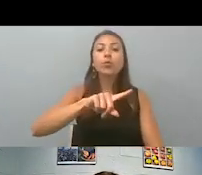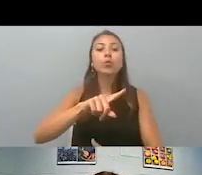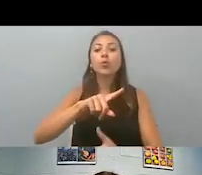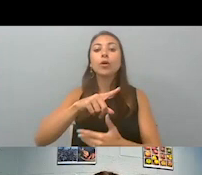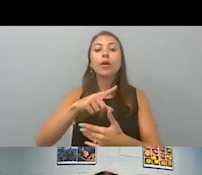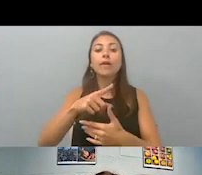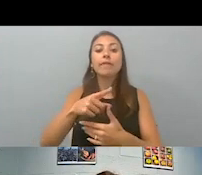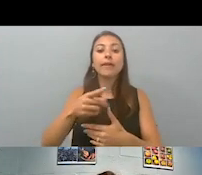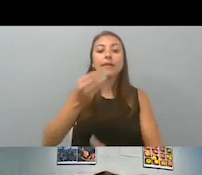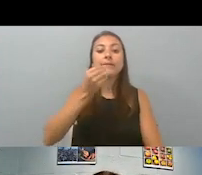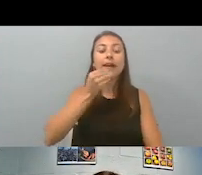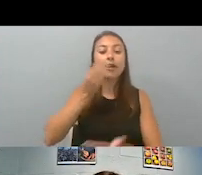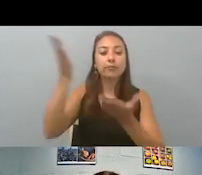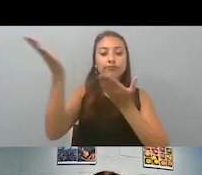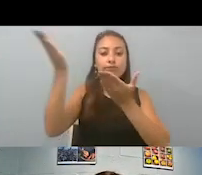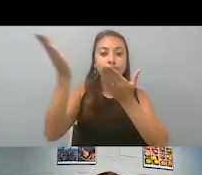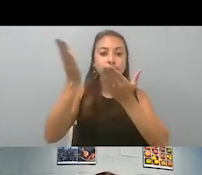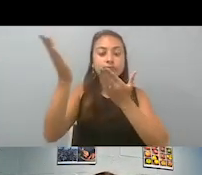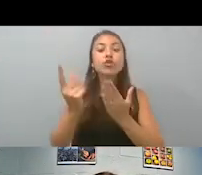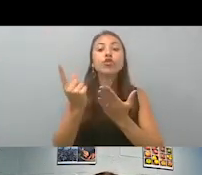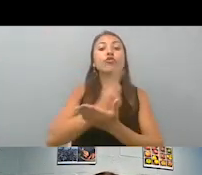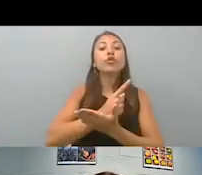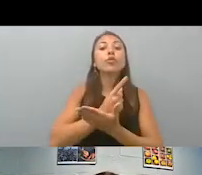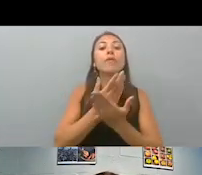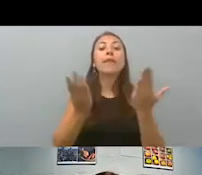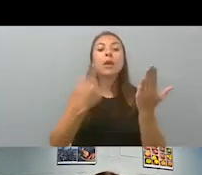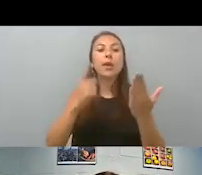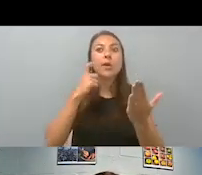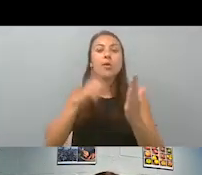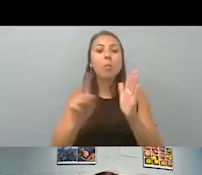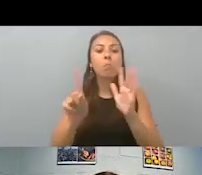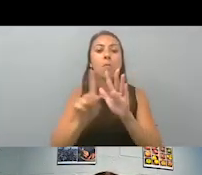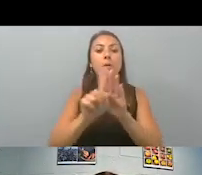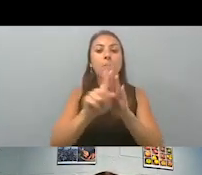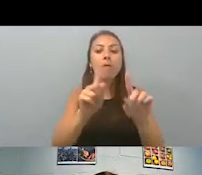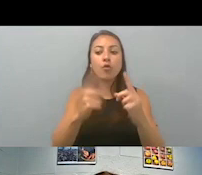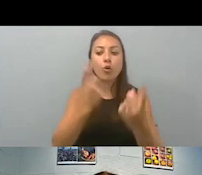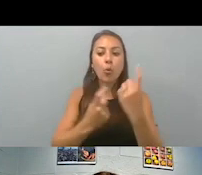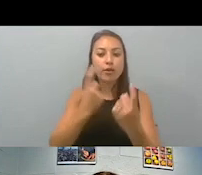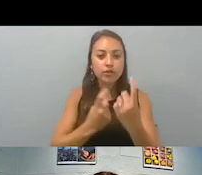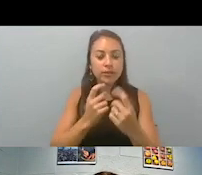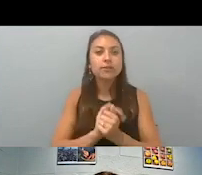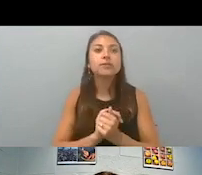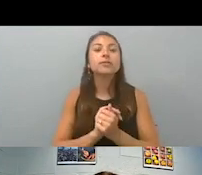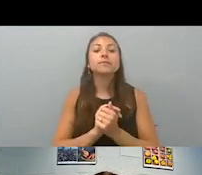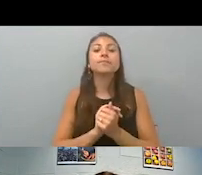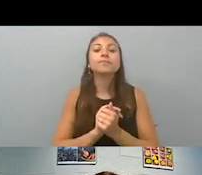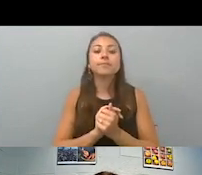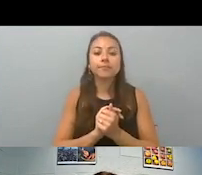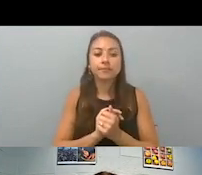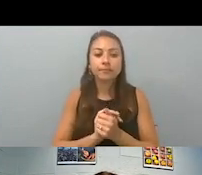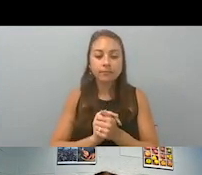dining services, go over some of the things that we find that come up most frequently for questions for people. And then, like Tiffany